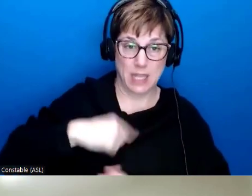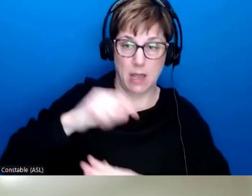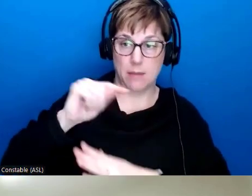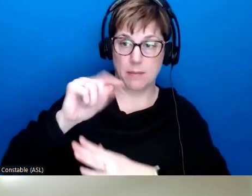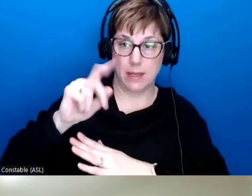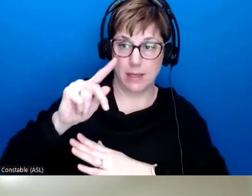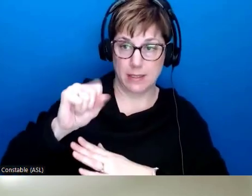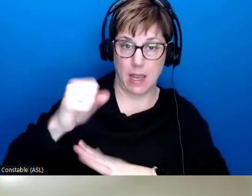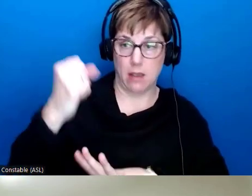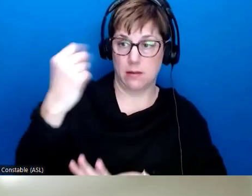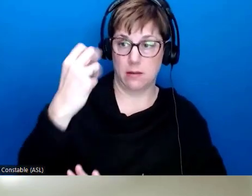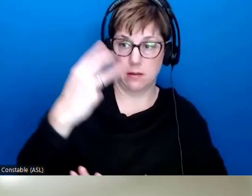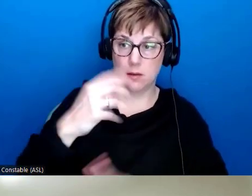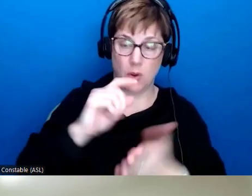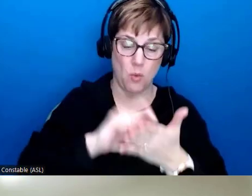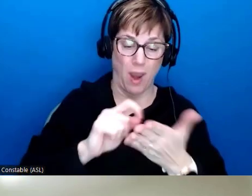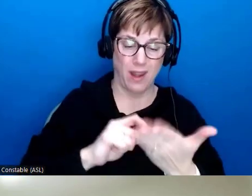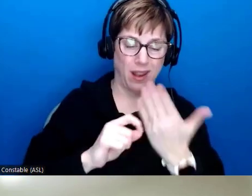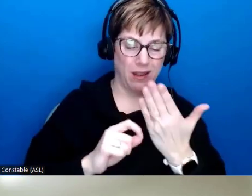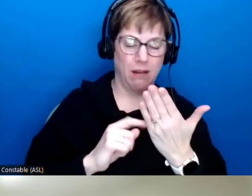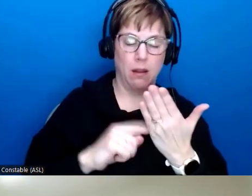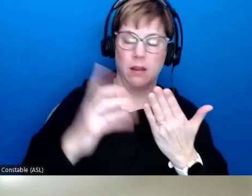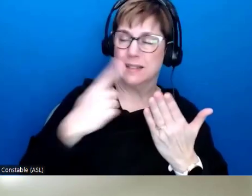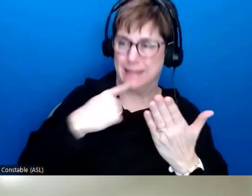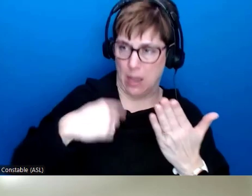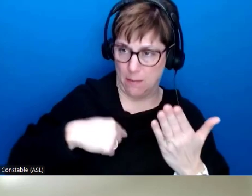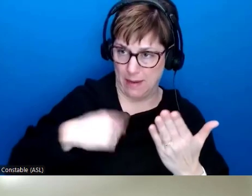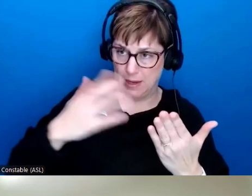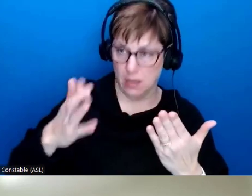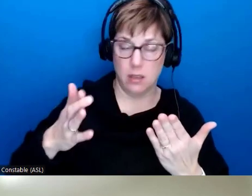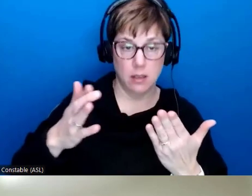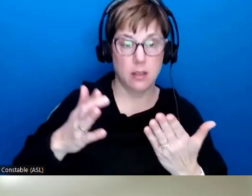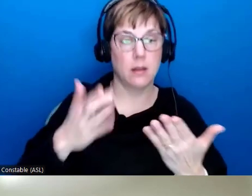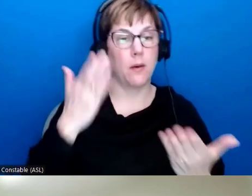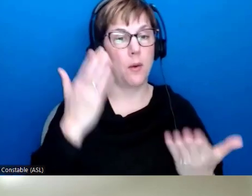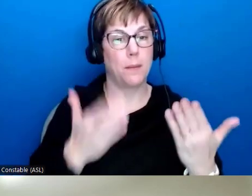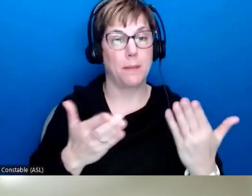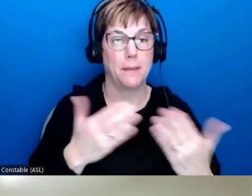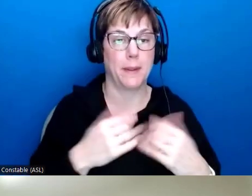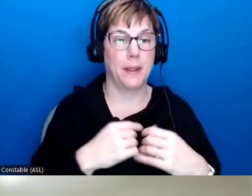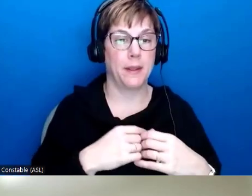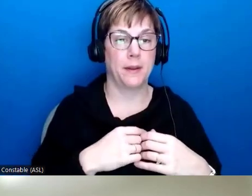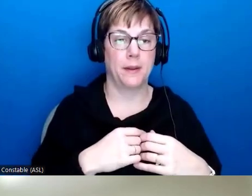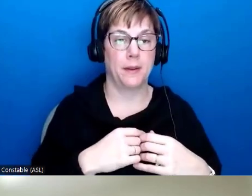than having it in writing. You might have a